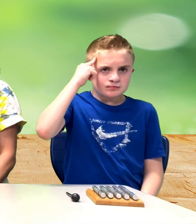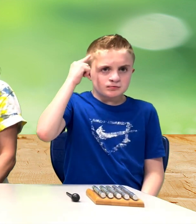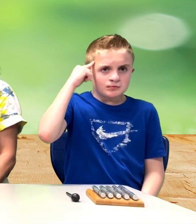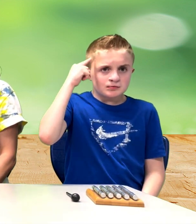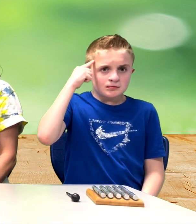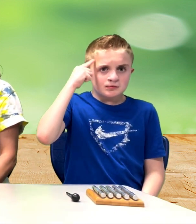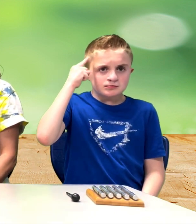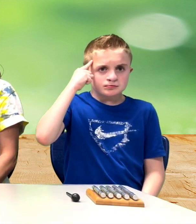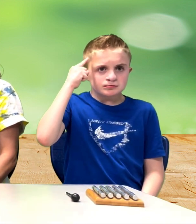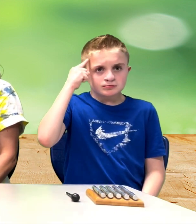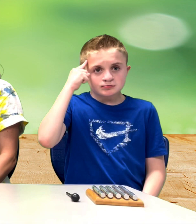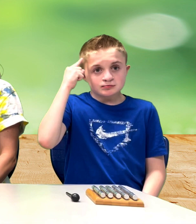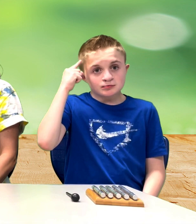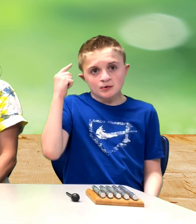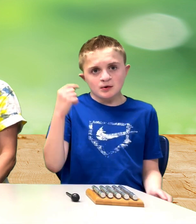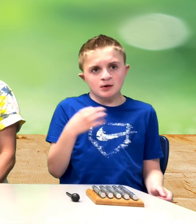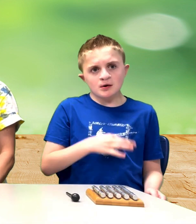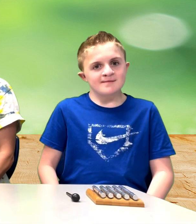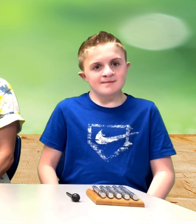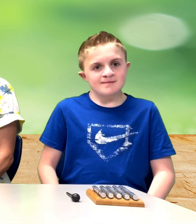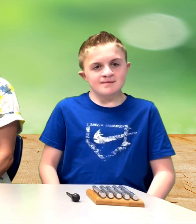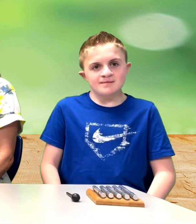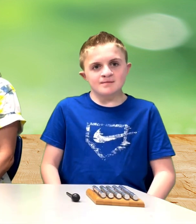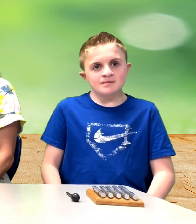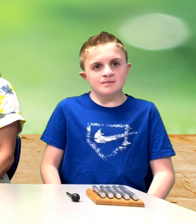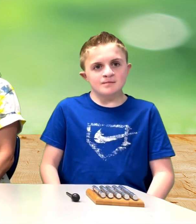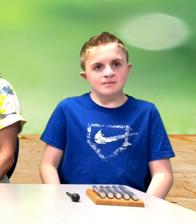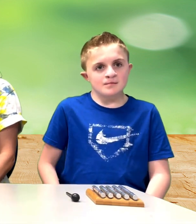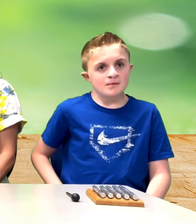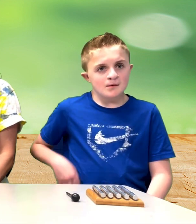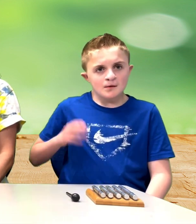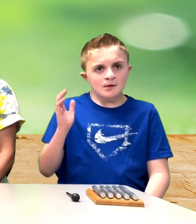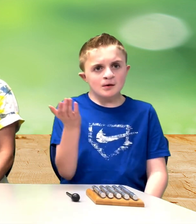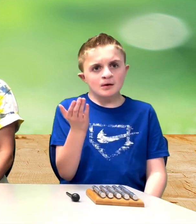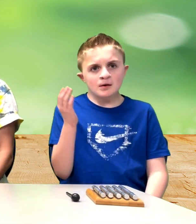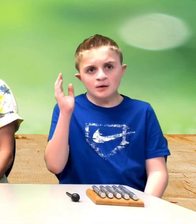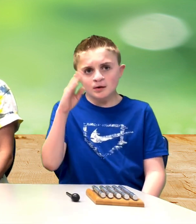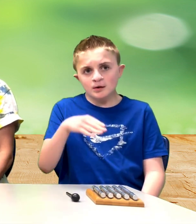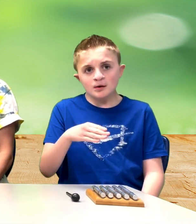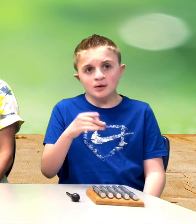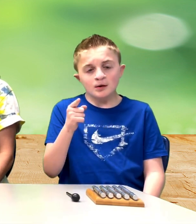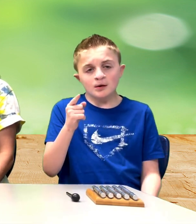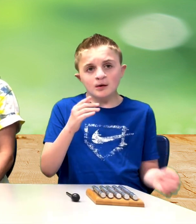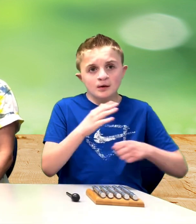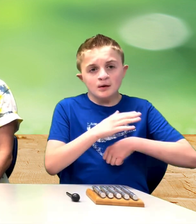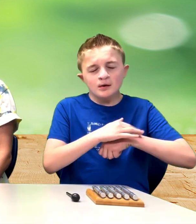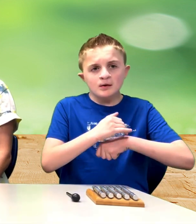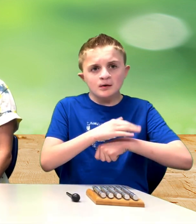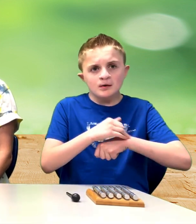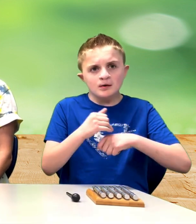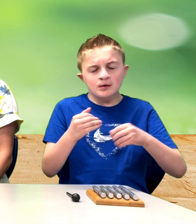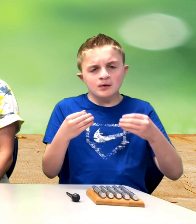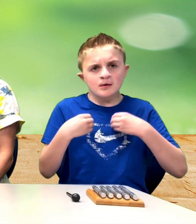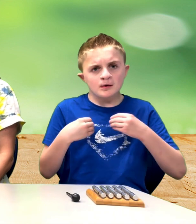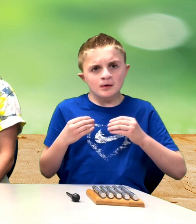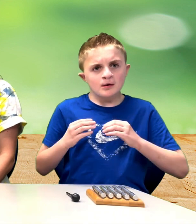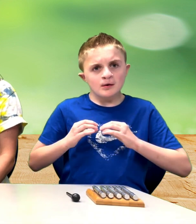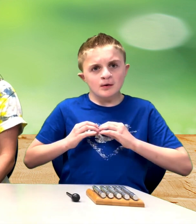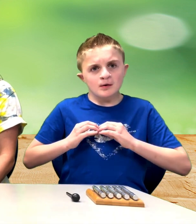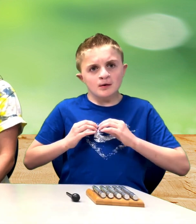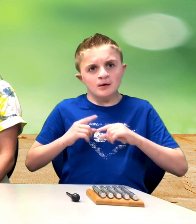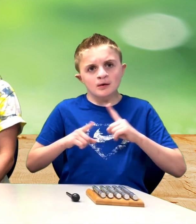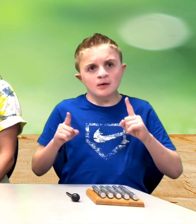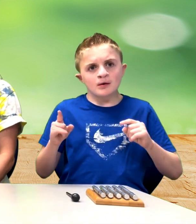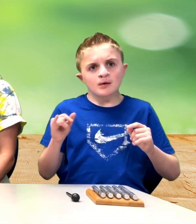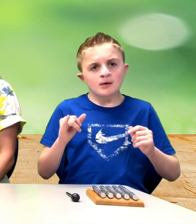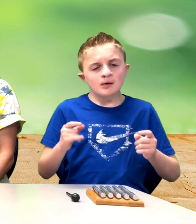mental benefits of having a pet. It turns out that not only pets can steal our hearts, but they can also contribute